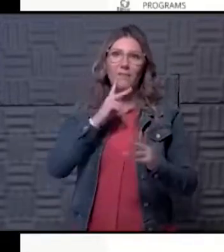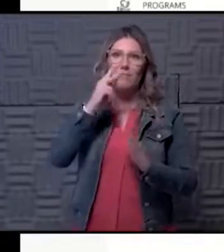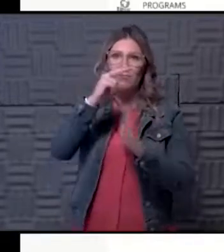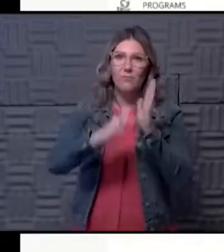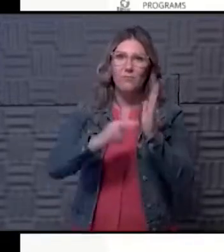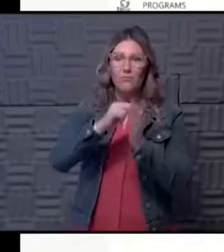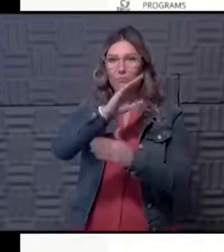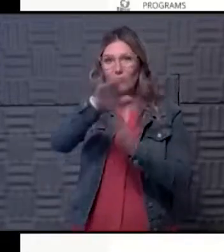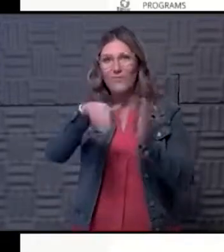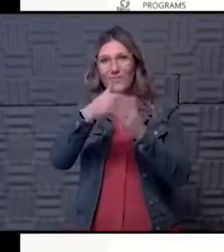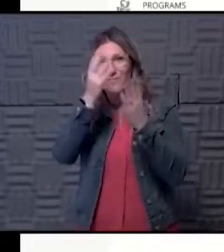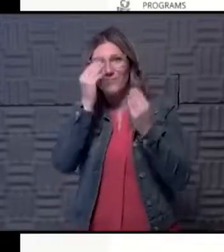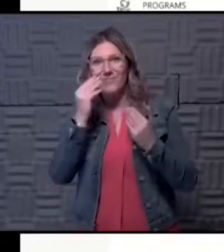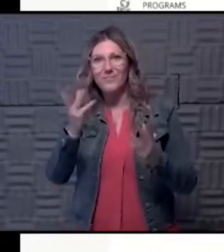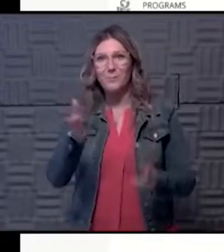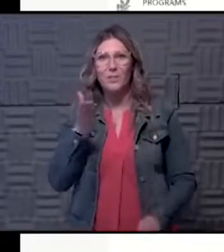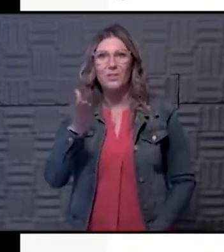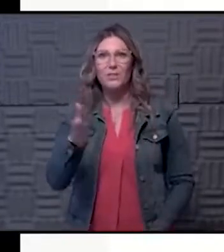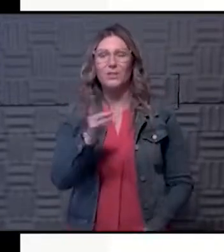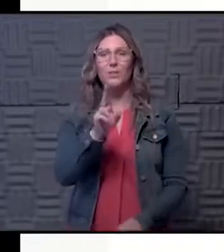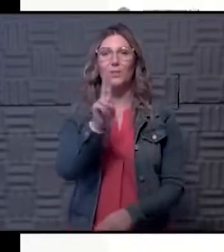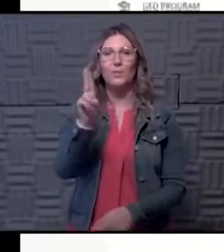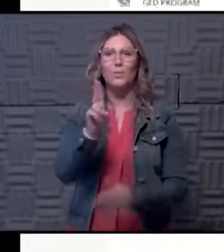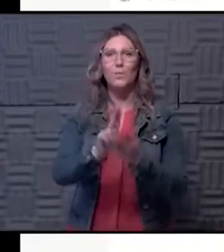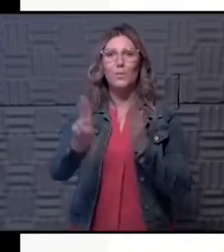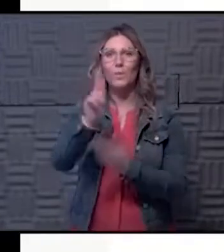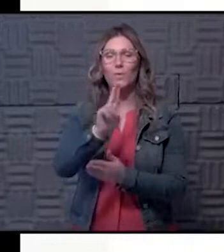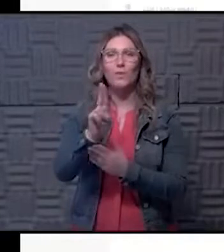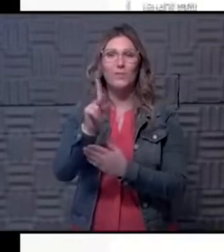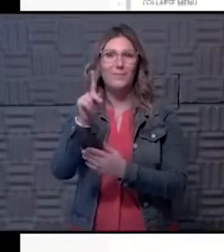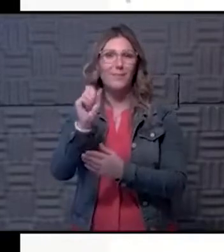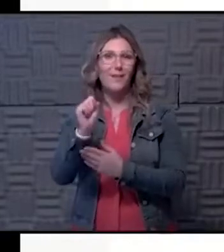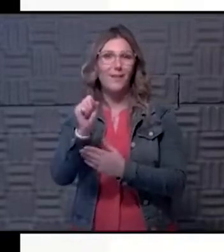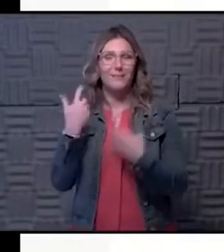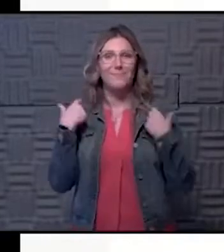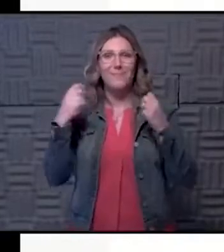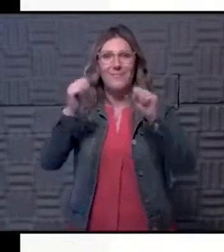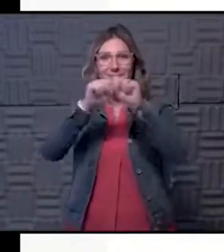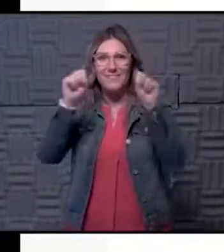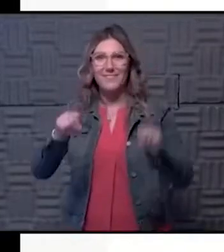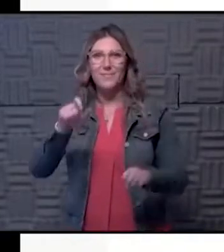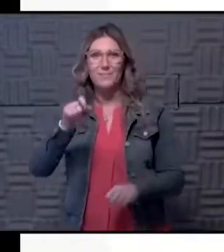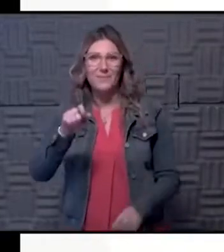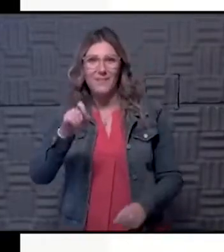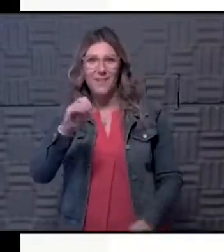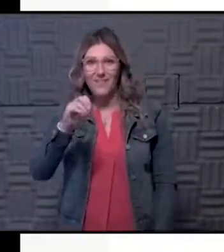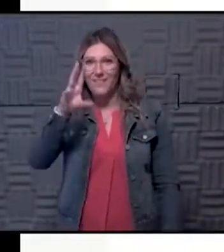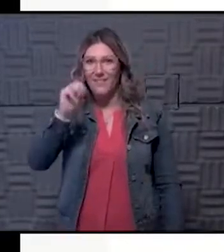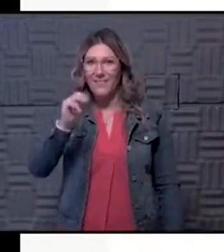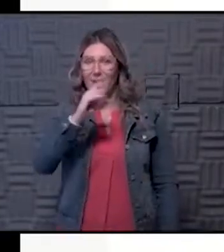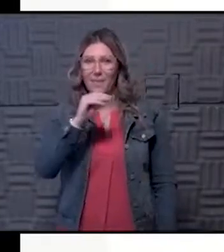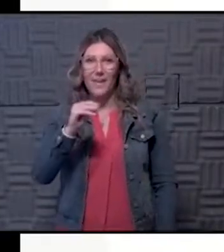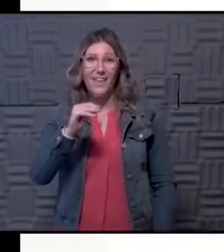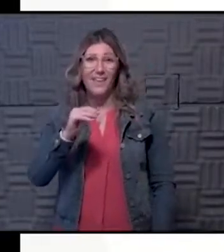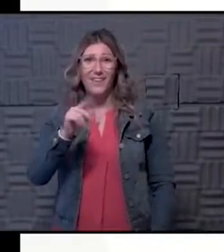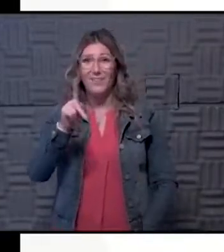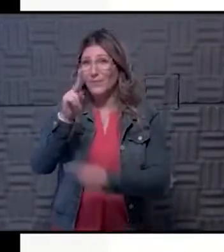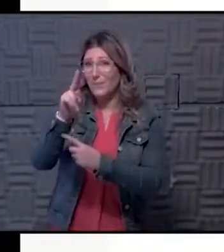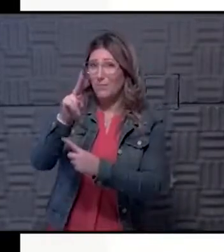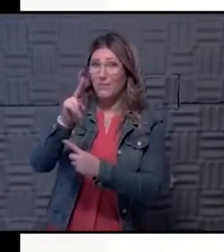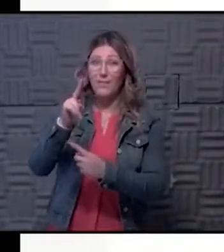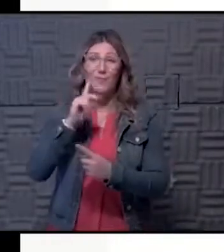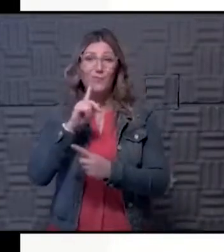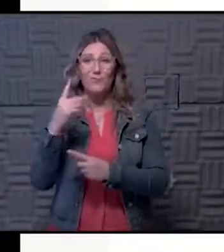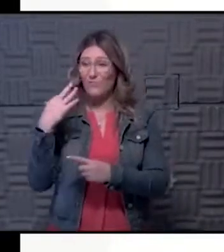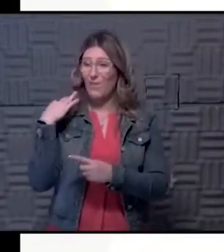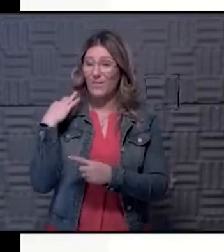information that's out there, and it really is the University of Kansas Health System.com. But if you just say KU Hospital volunteer, it'll take you right up there, and you'll find it.